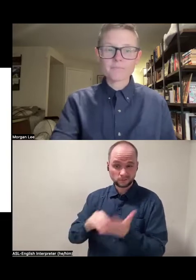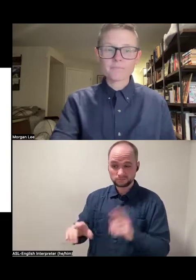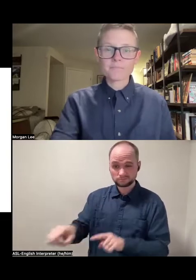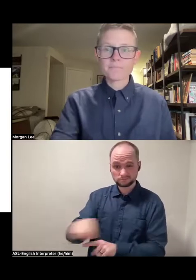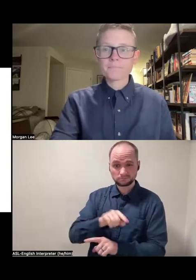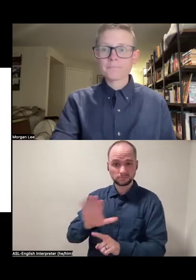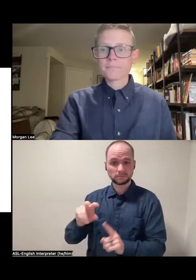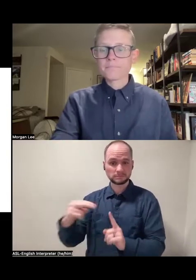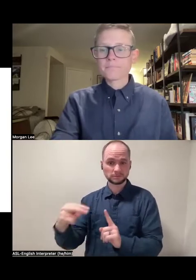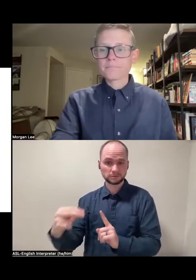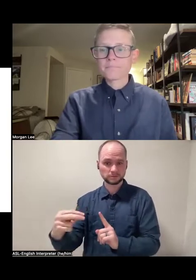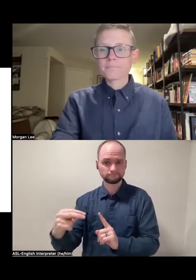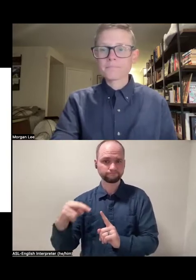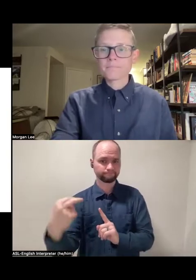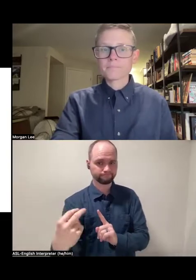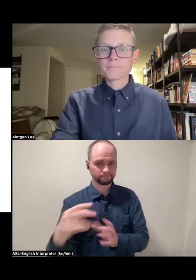have.